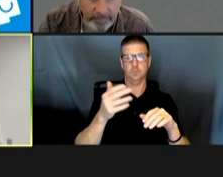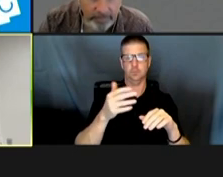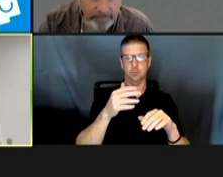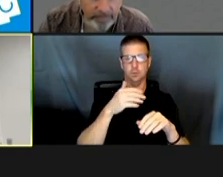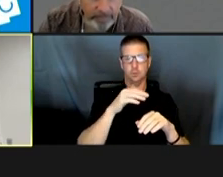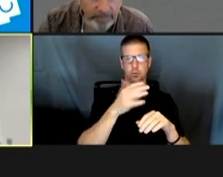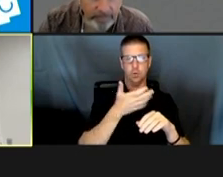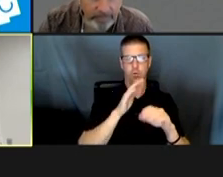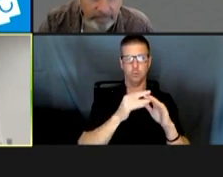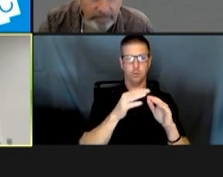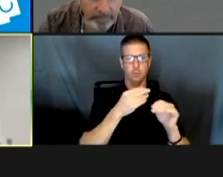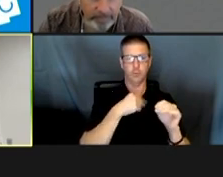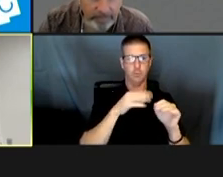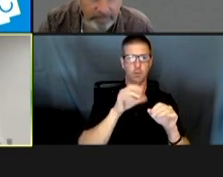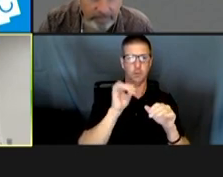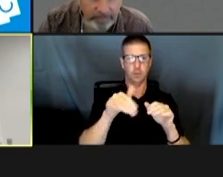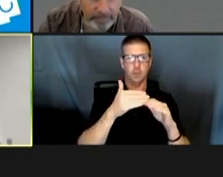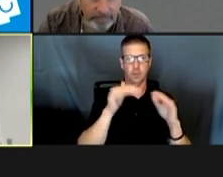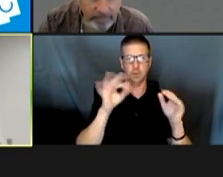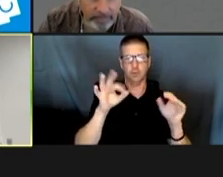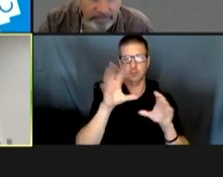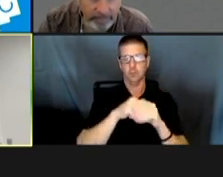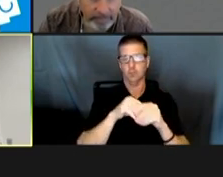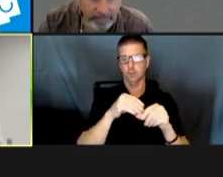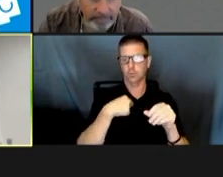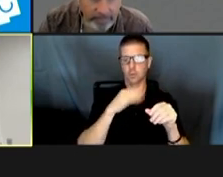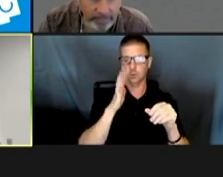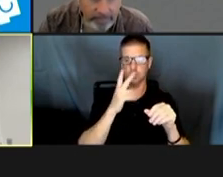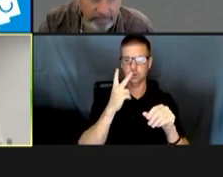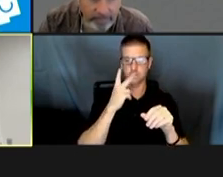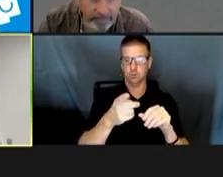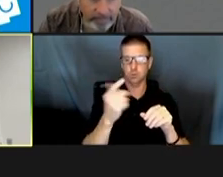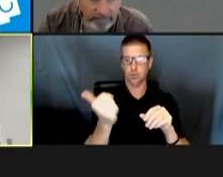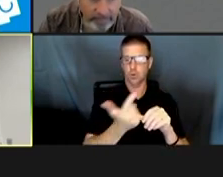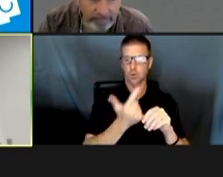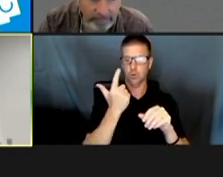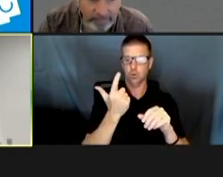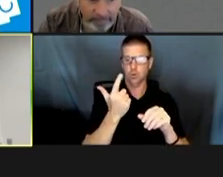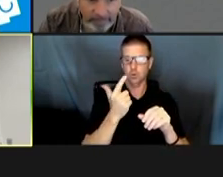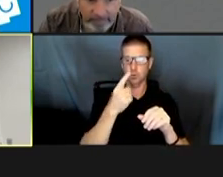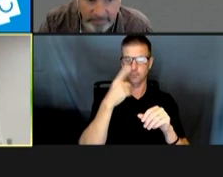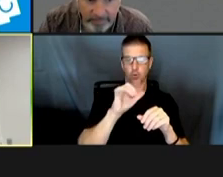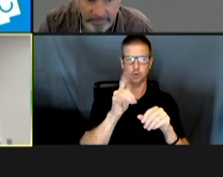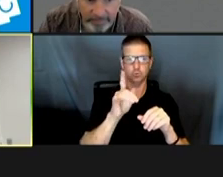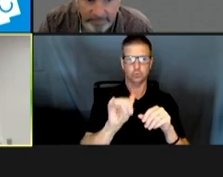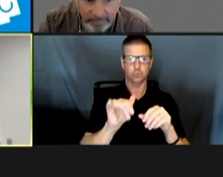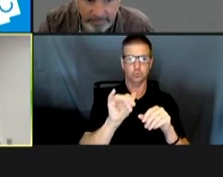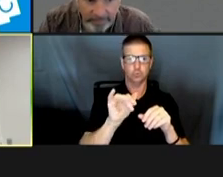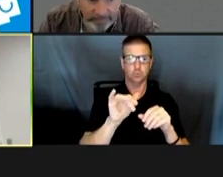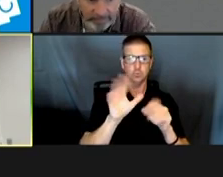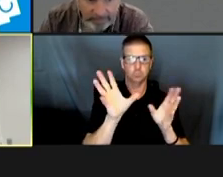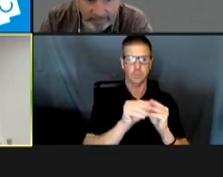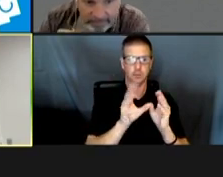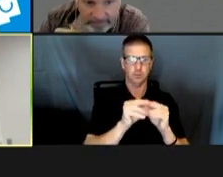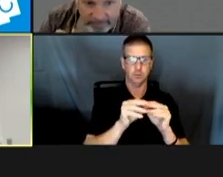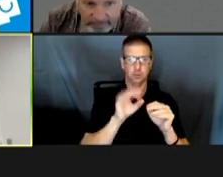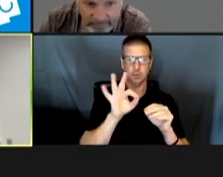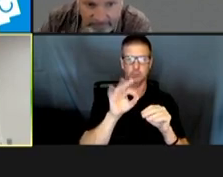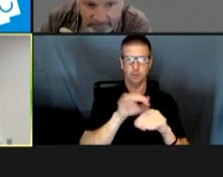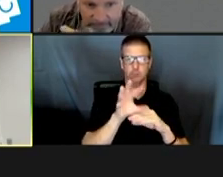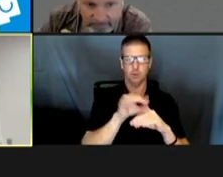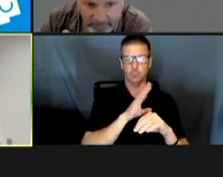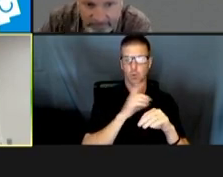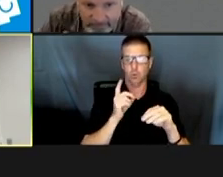community members and getting that level of engagement. And we will see you all for the July meeting of the advisory